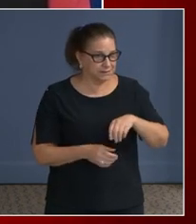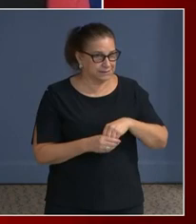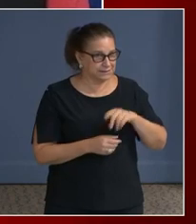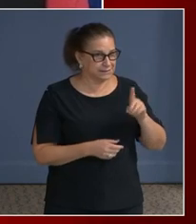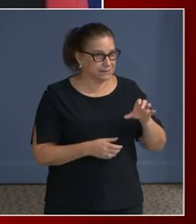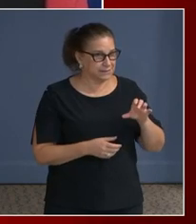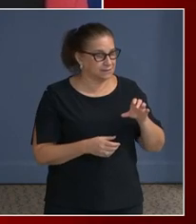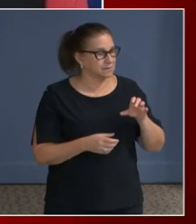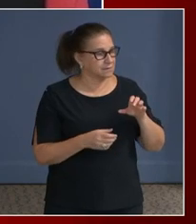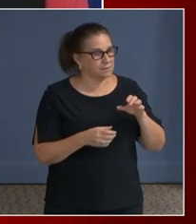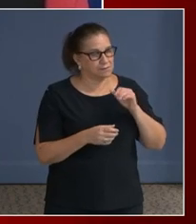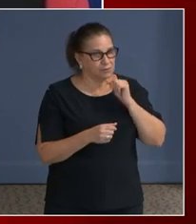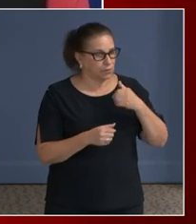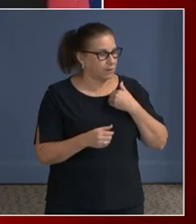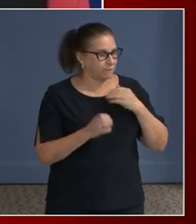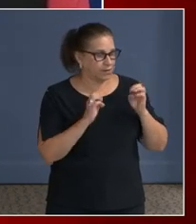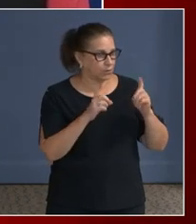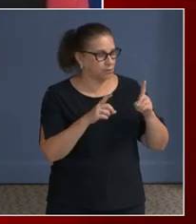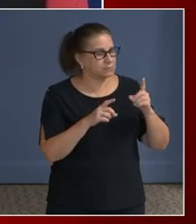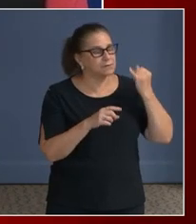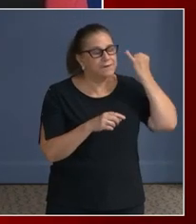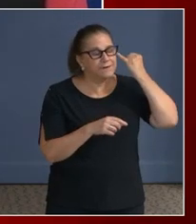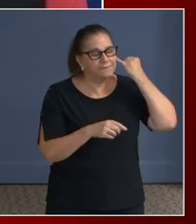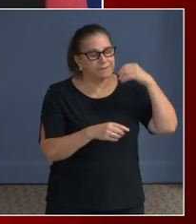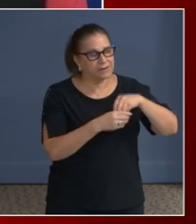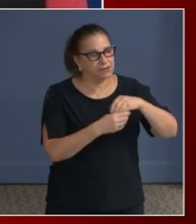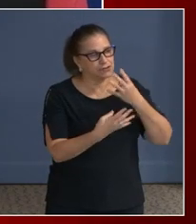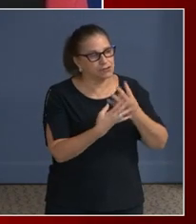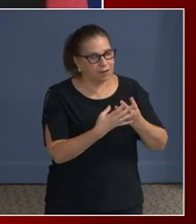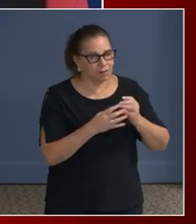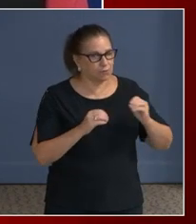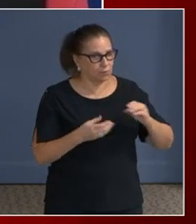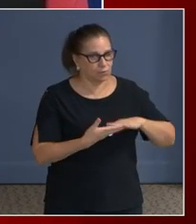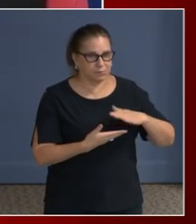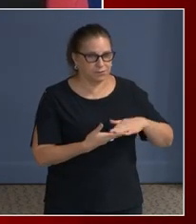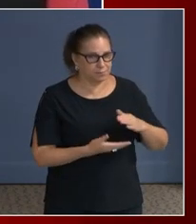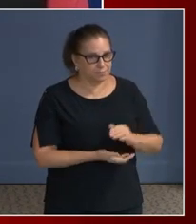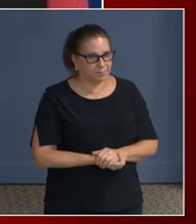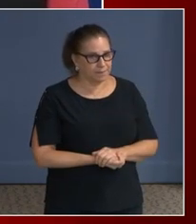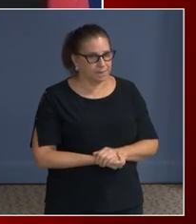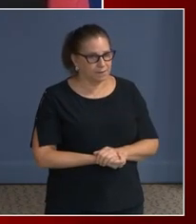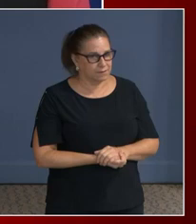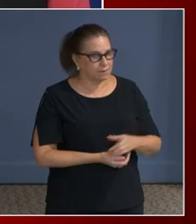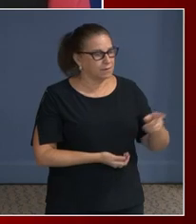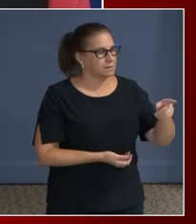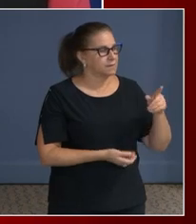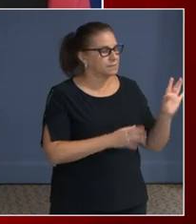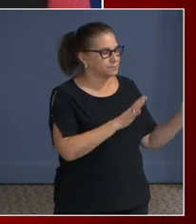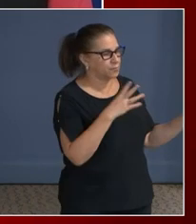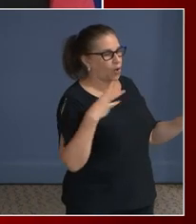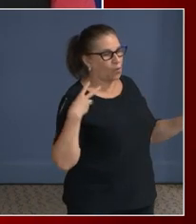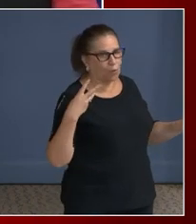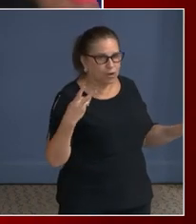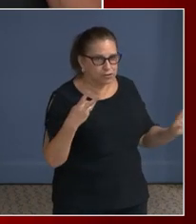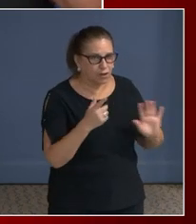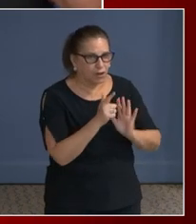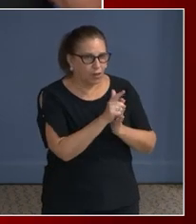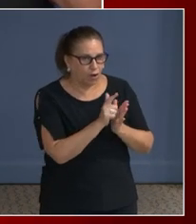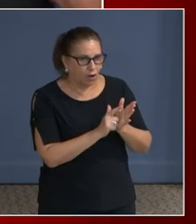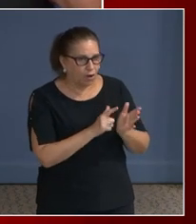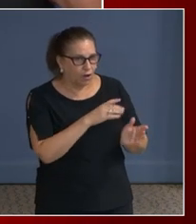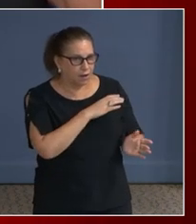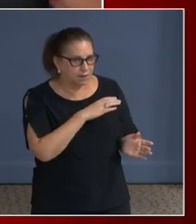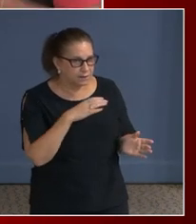Say that again, Stephanie, I'm sorry. Sorry. The Washington Lawyers Committee, they are claiming that for 6